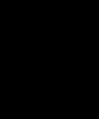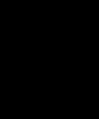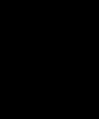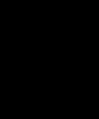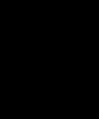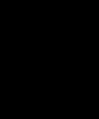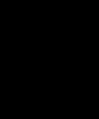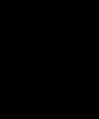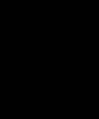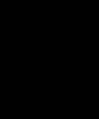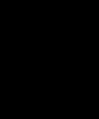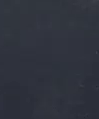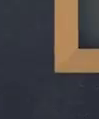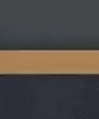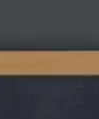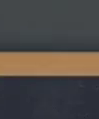national educator.